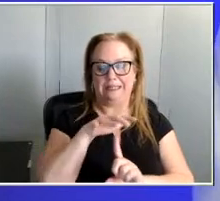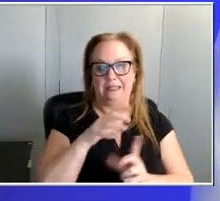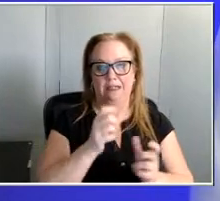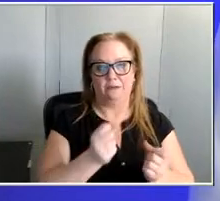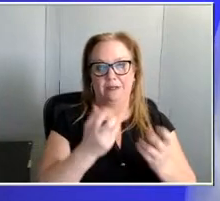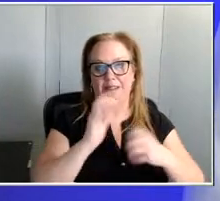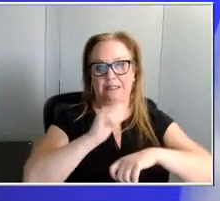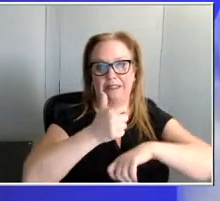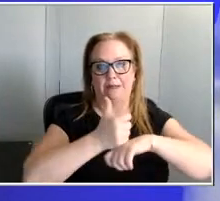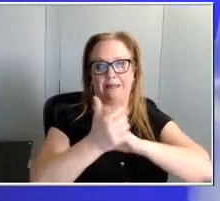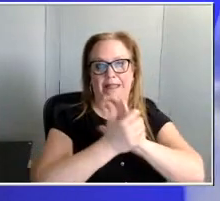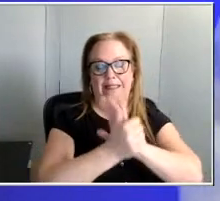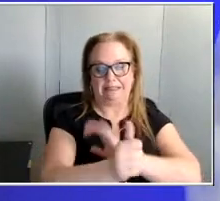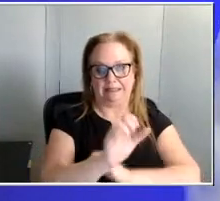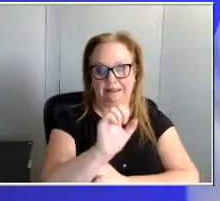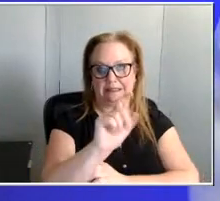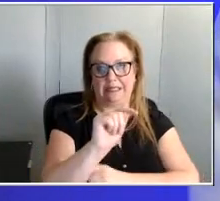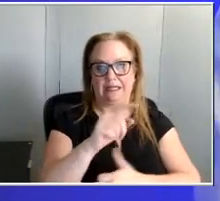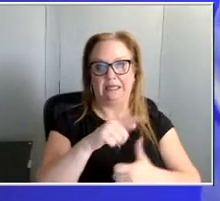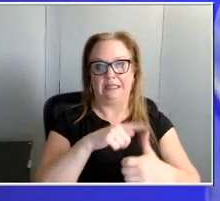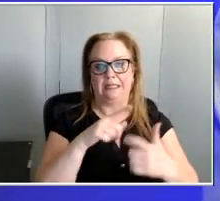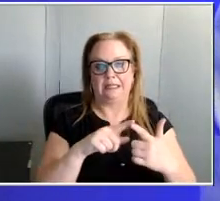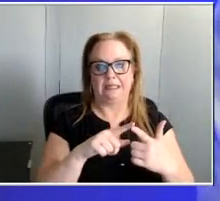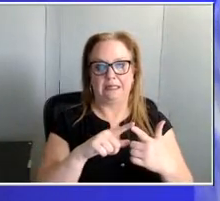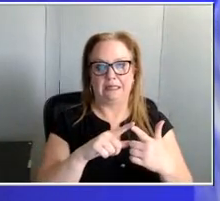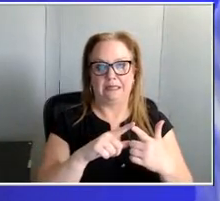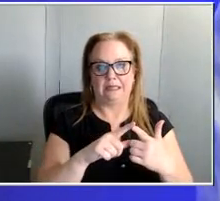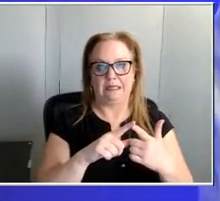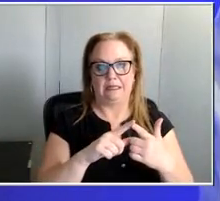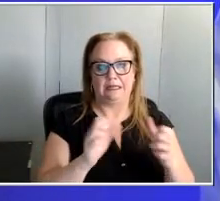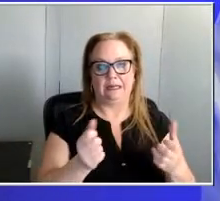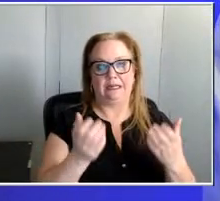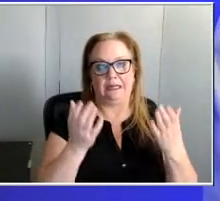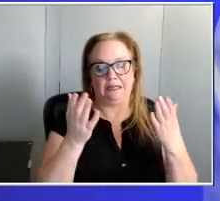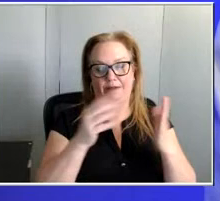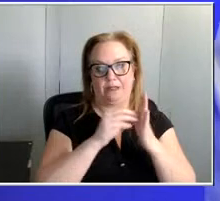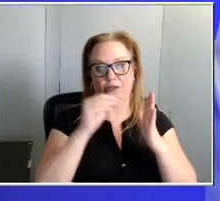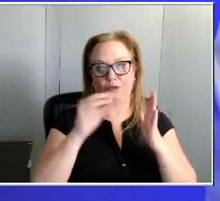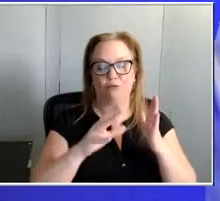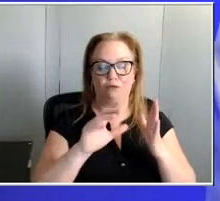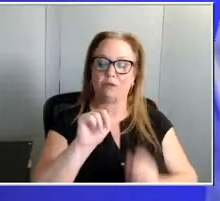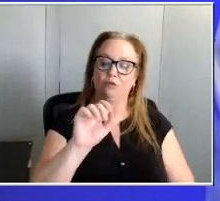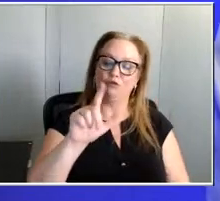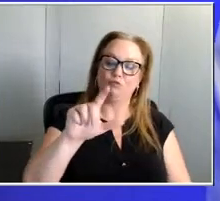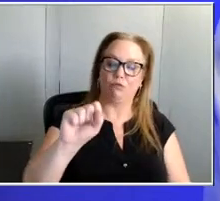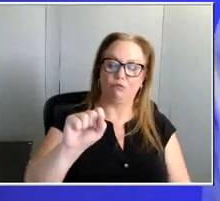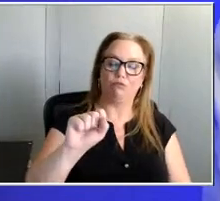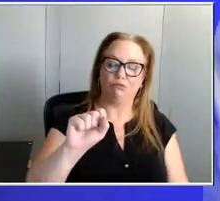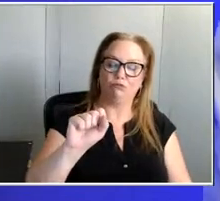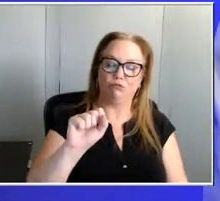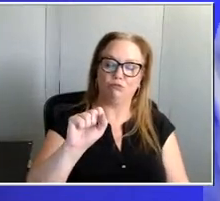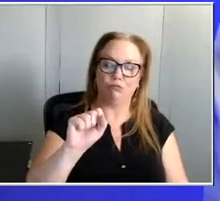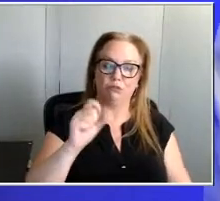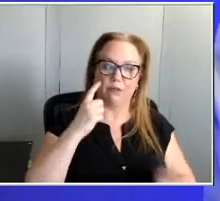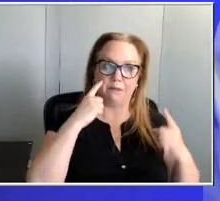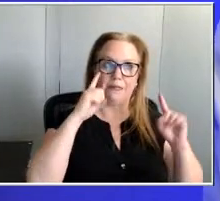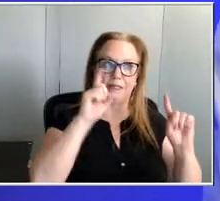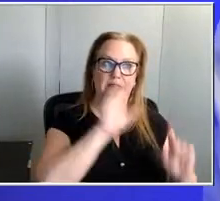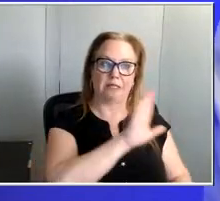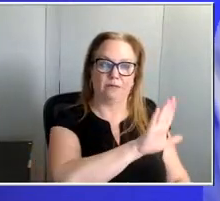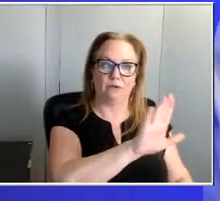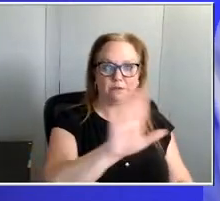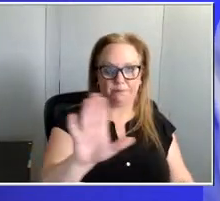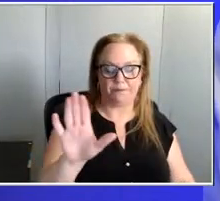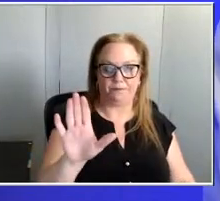establishing that skill set and then giving the students the tools to be successful at